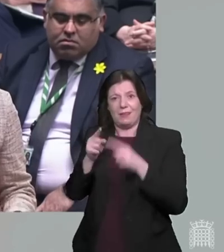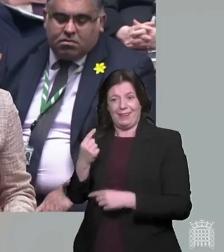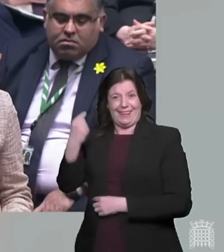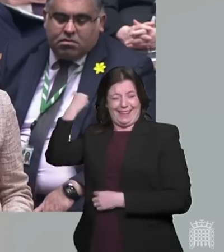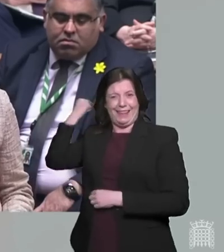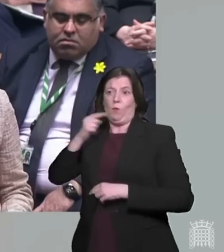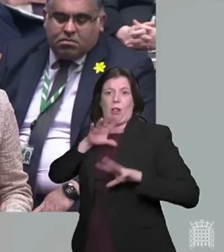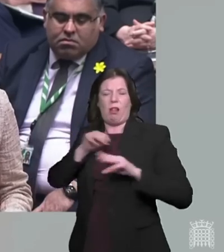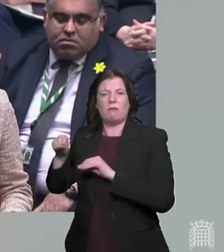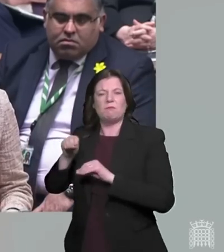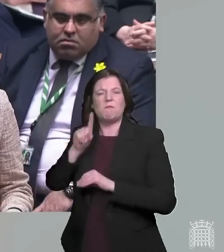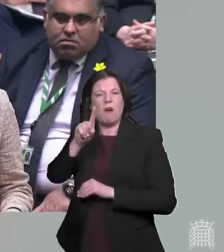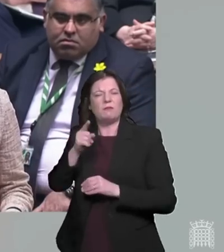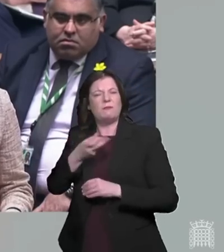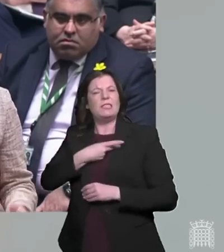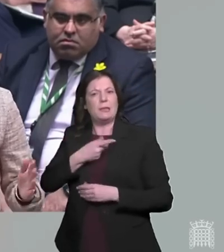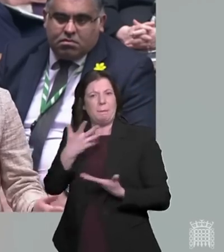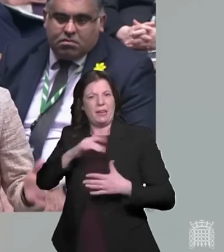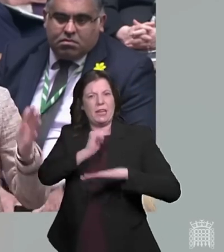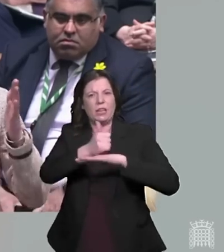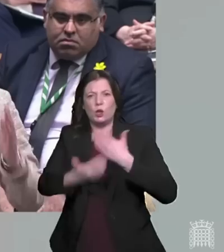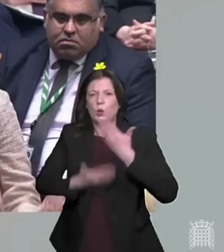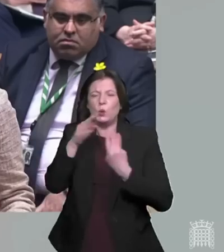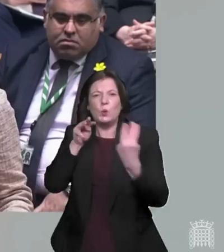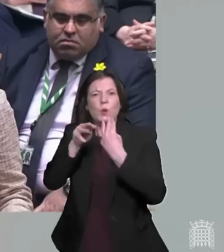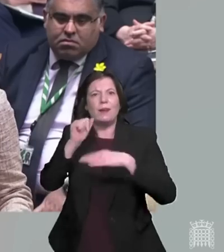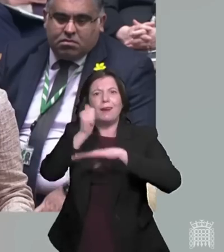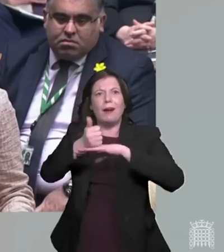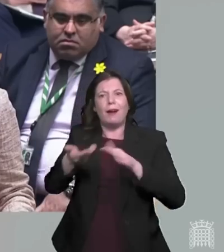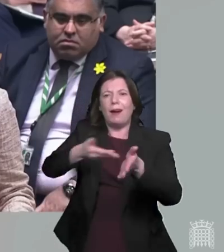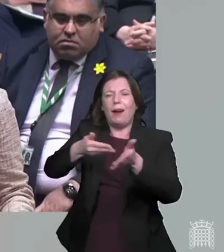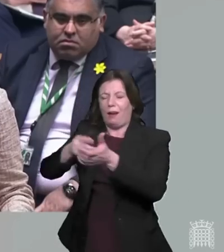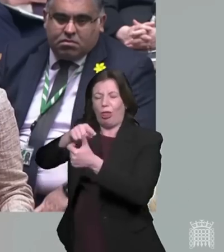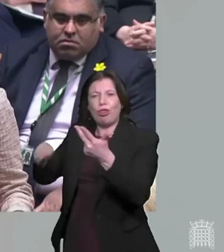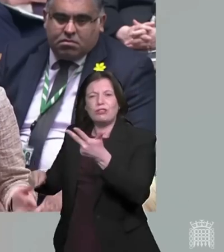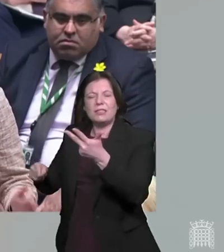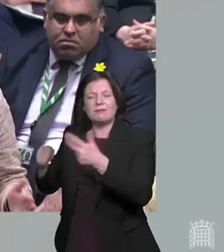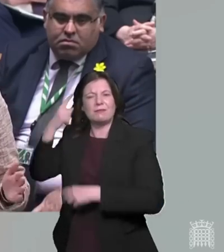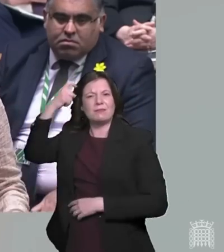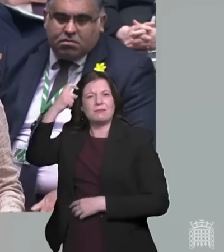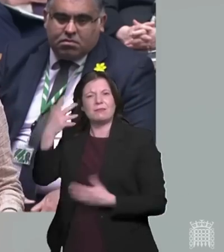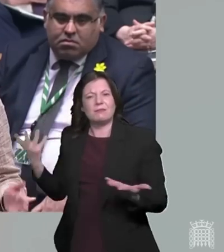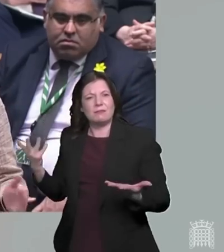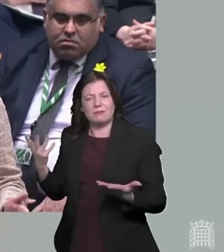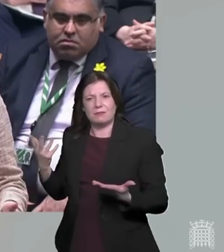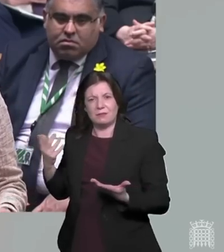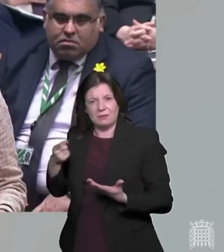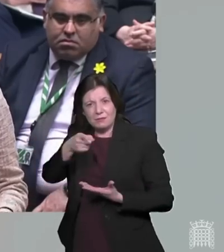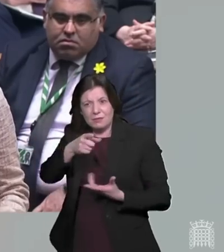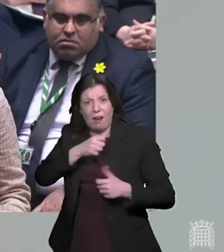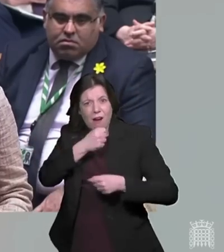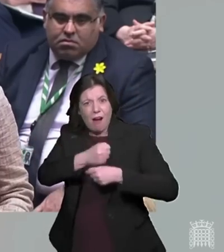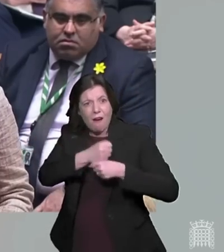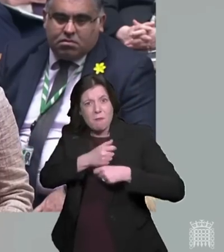live, with 3 more expected shortly. Prime Minister, especially during a cost of living crisis, how do you justify pushing